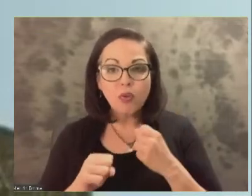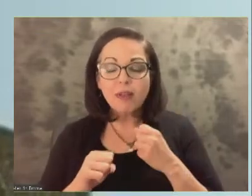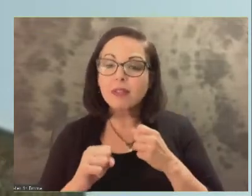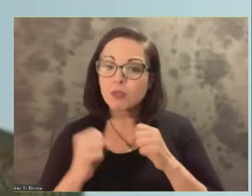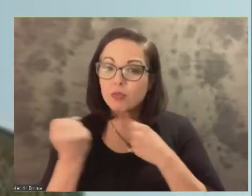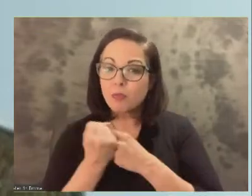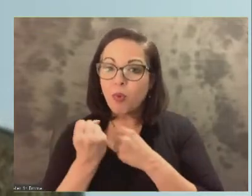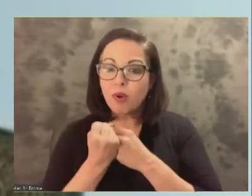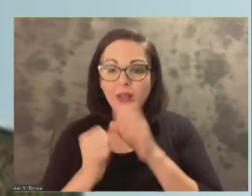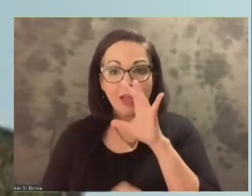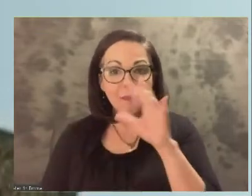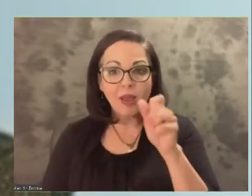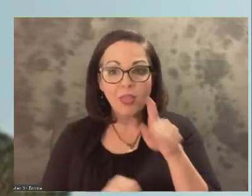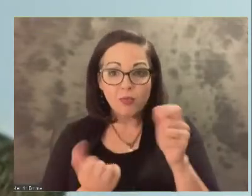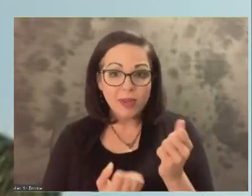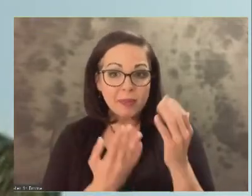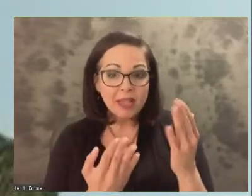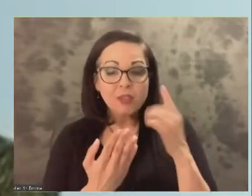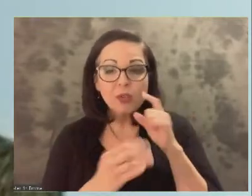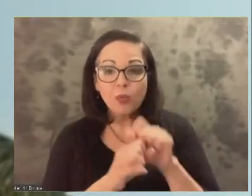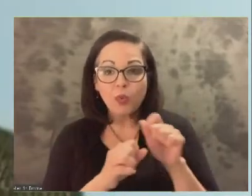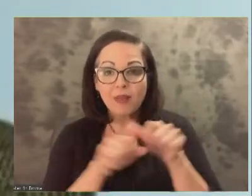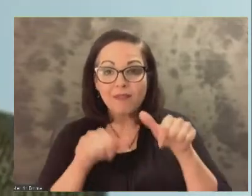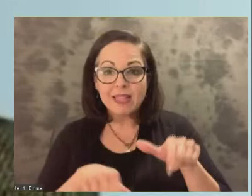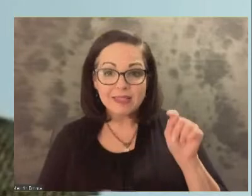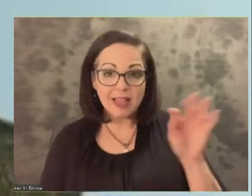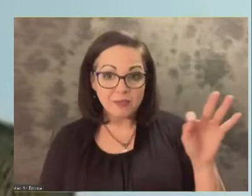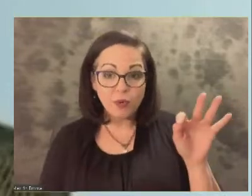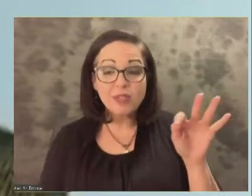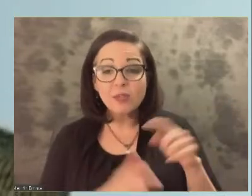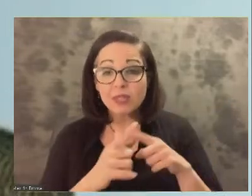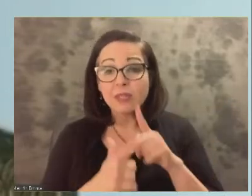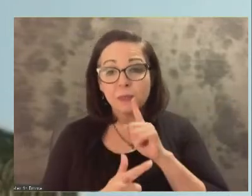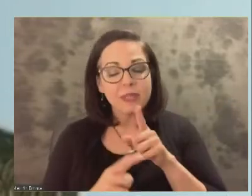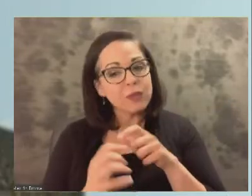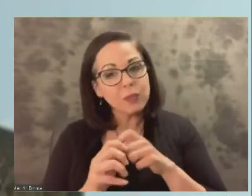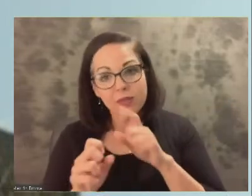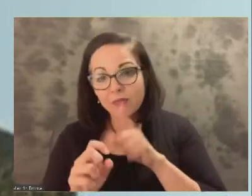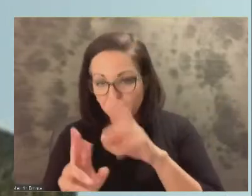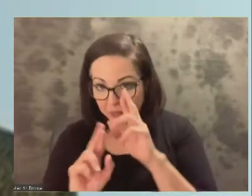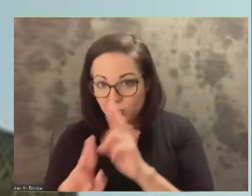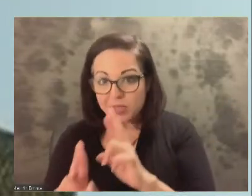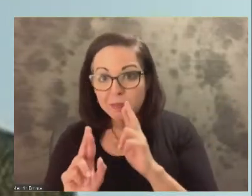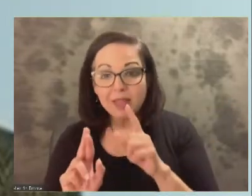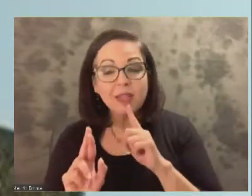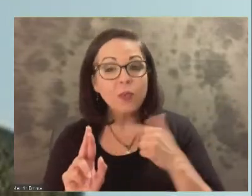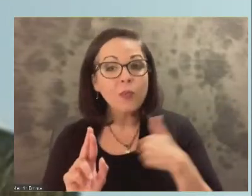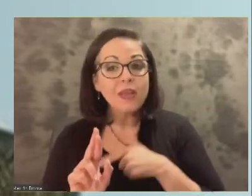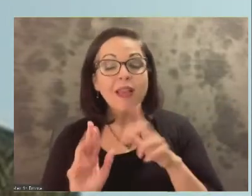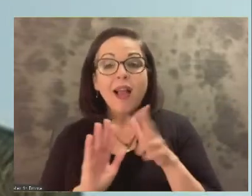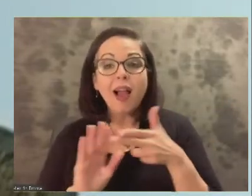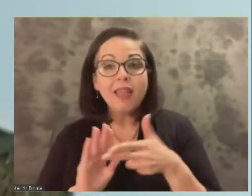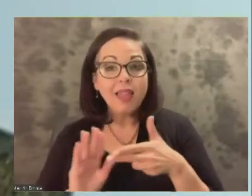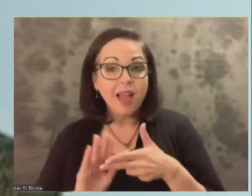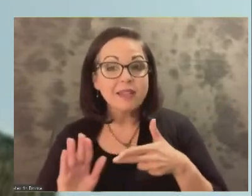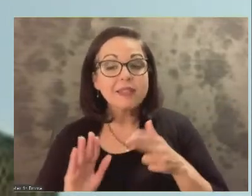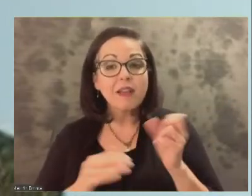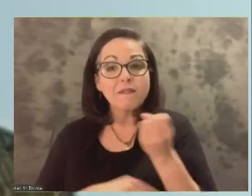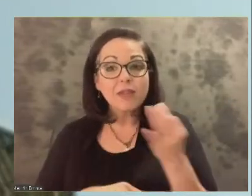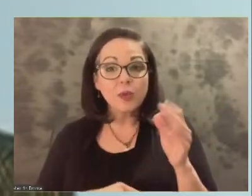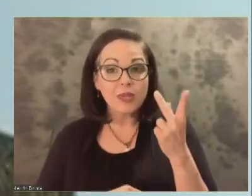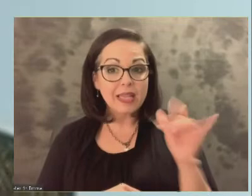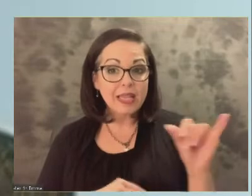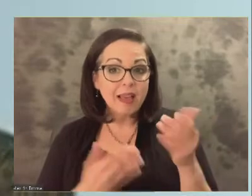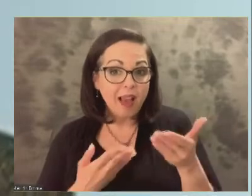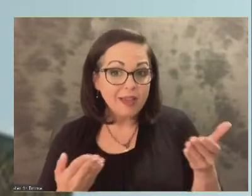the recommendations and the work of this task force. So it is with deep respect that we would like to highlight a couple of key items as